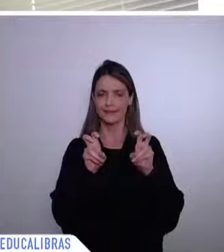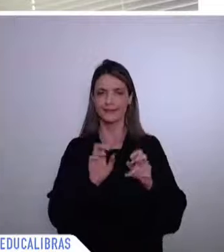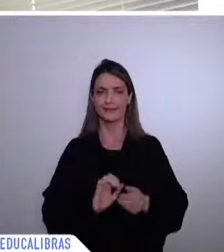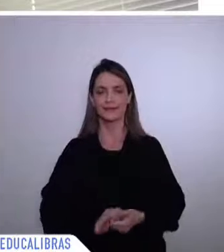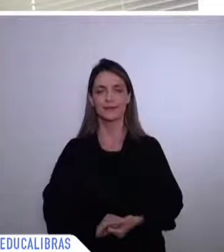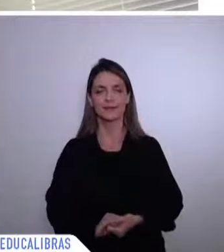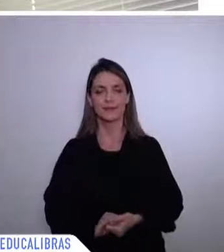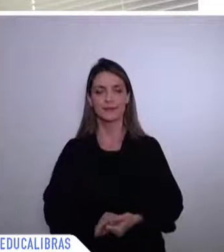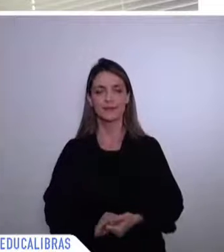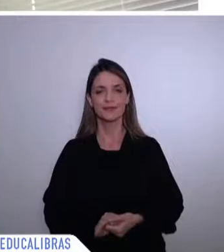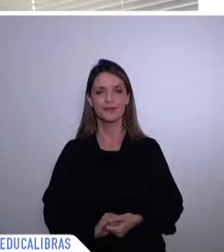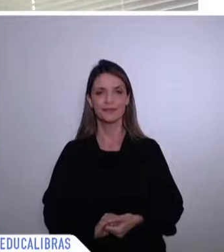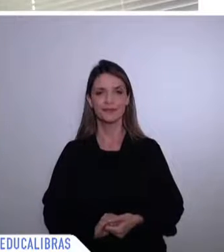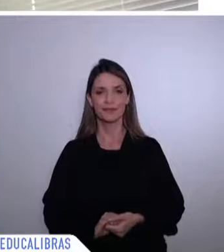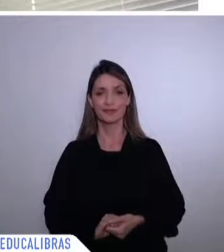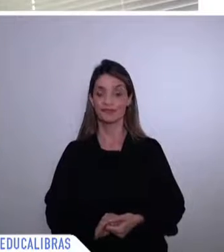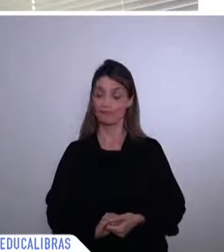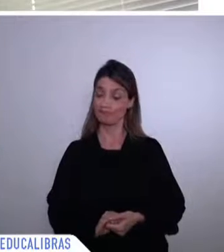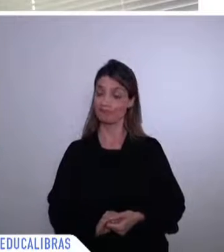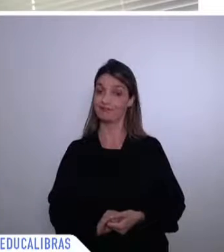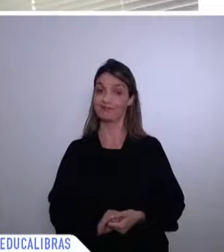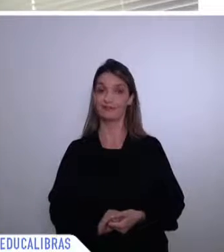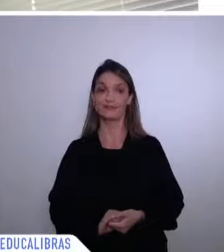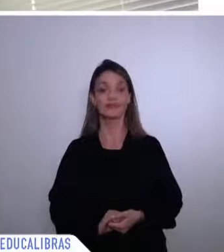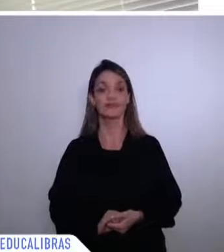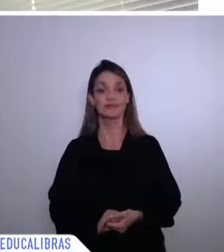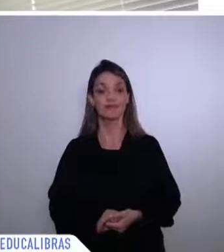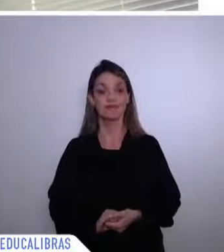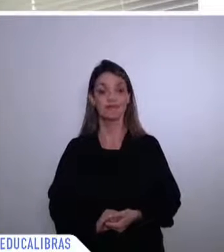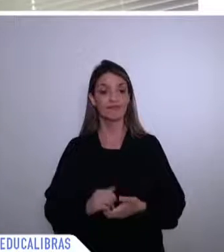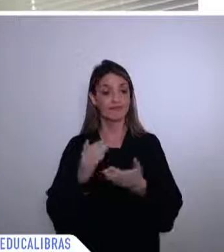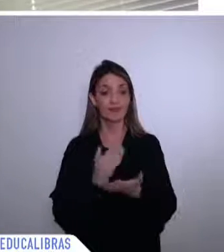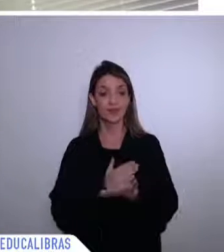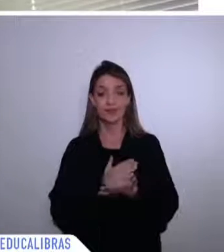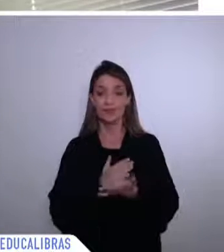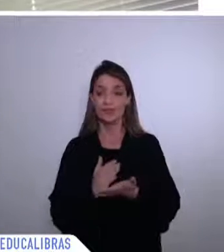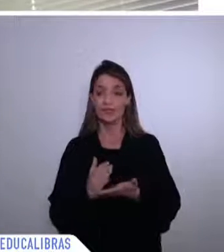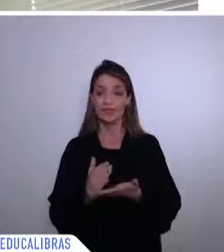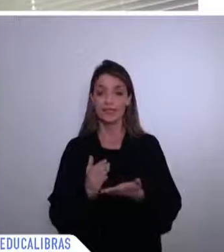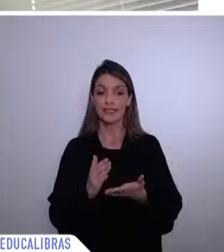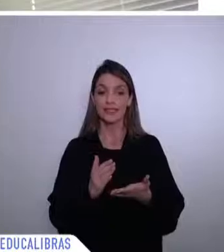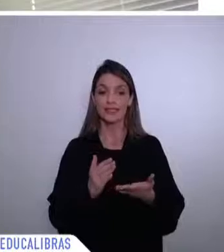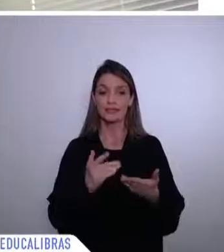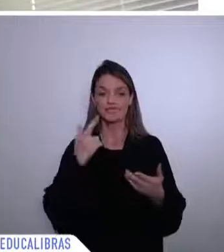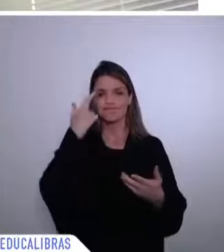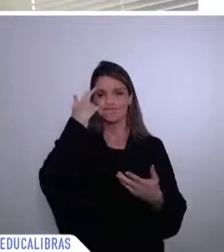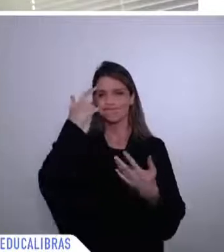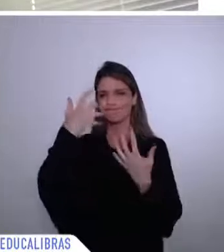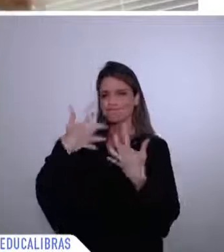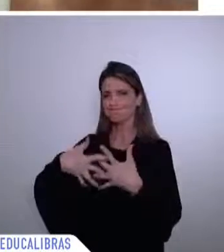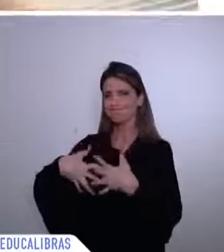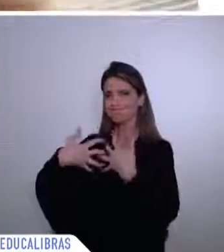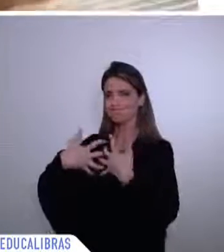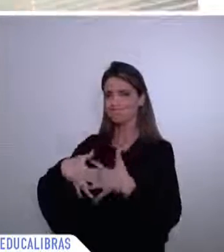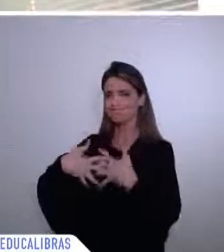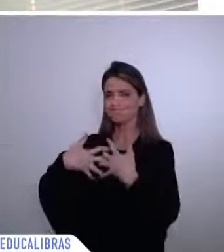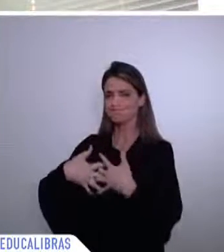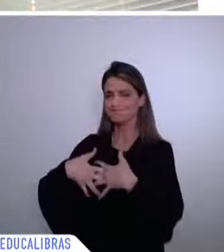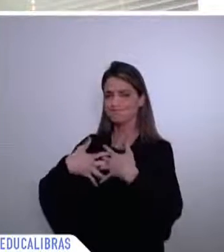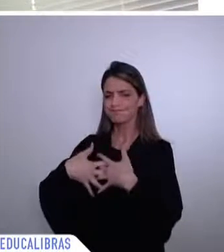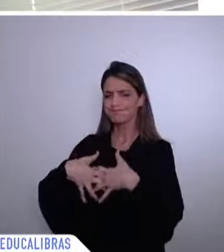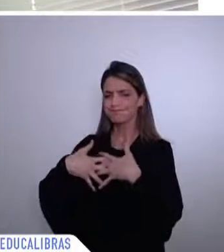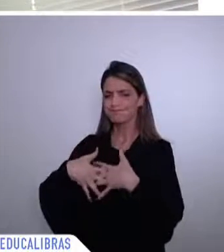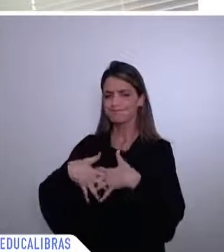to talk about such issues. I myself would like to start by